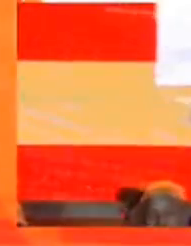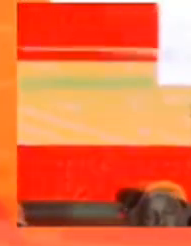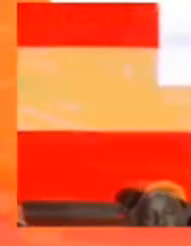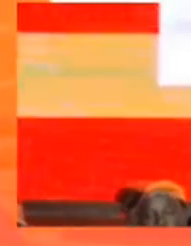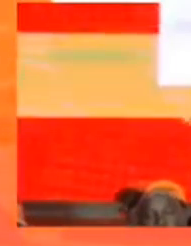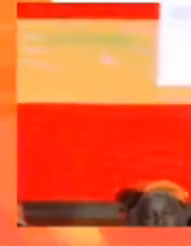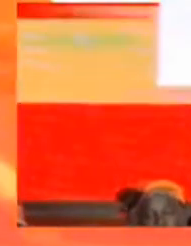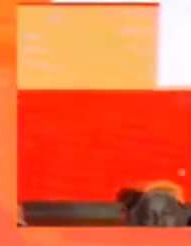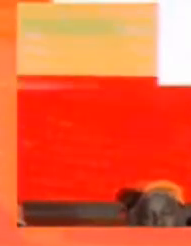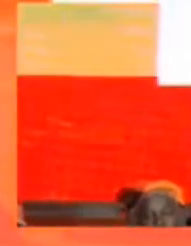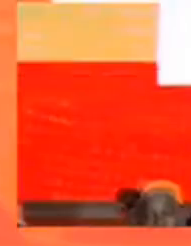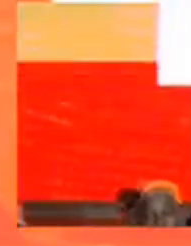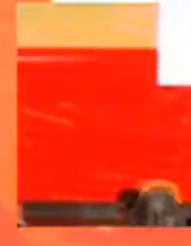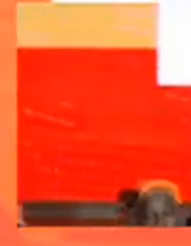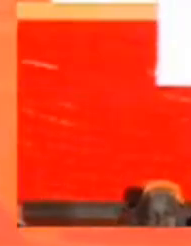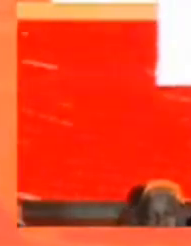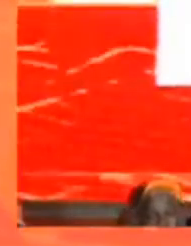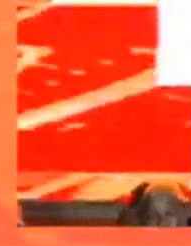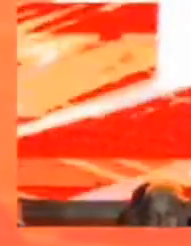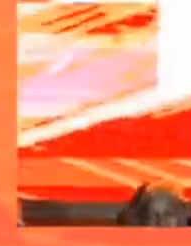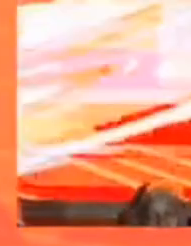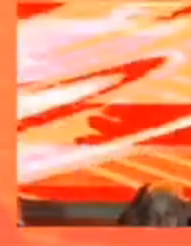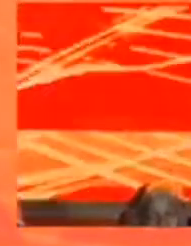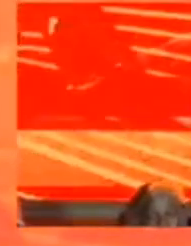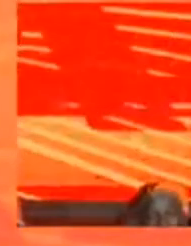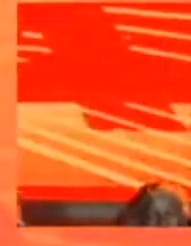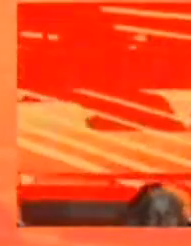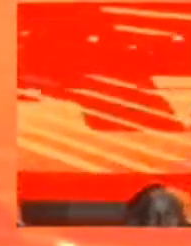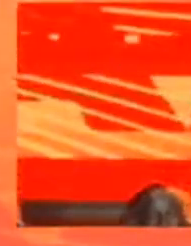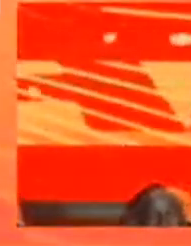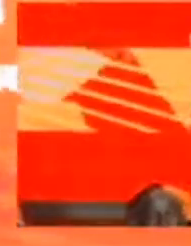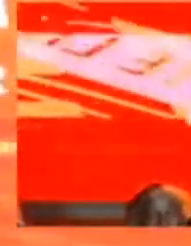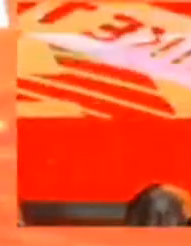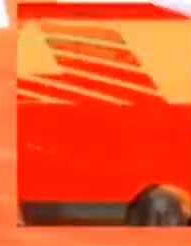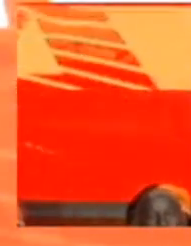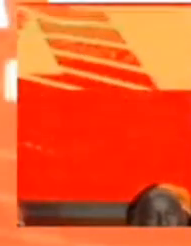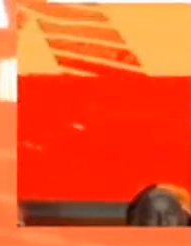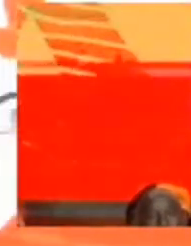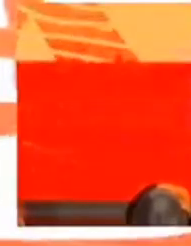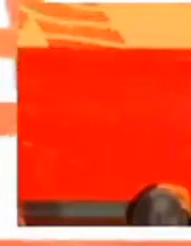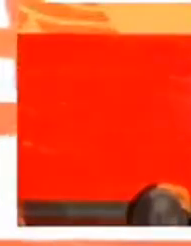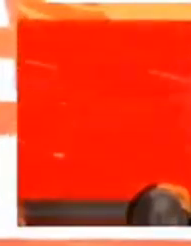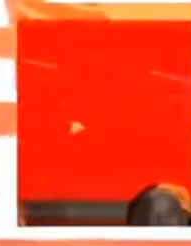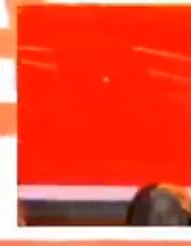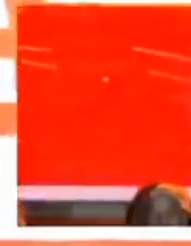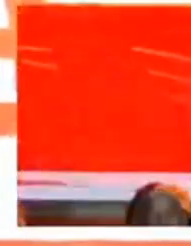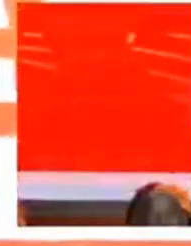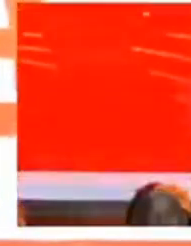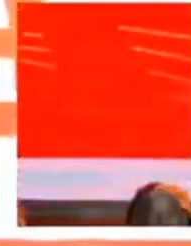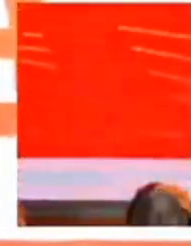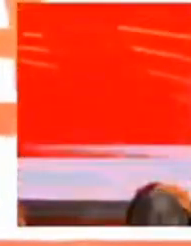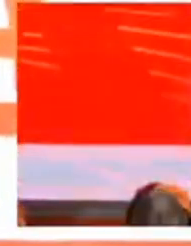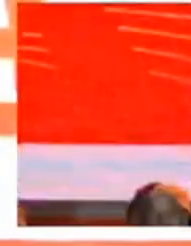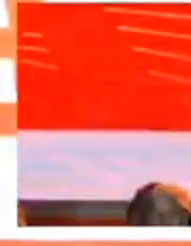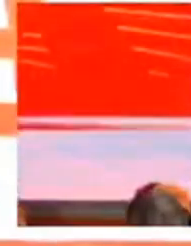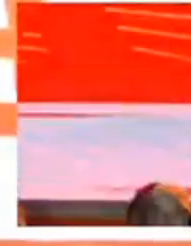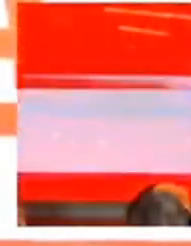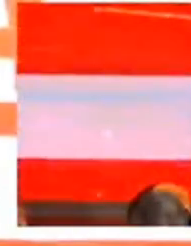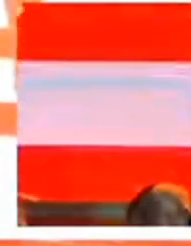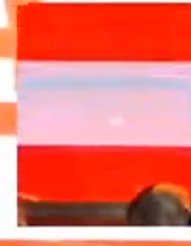those places. So therefore, we have to subsidize the travel from those